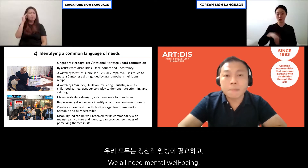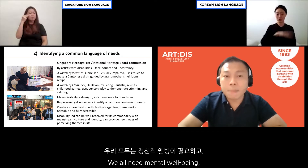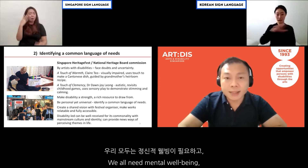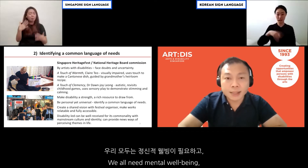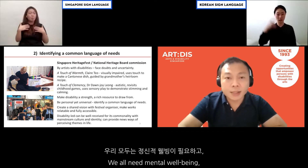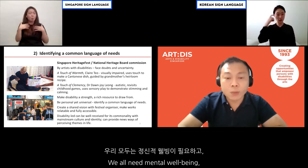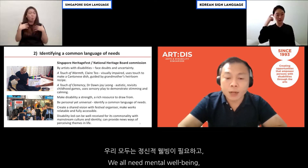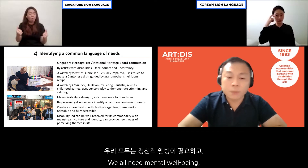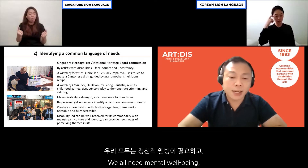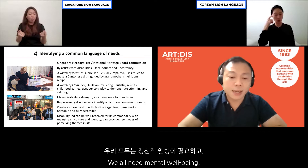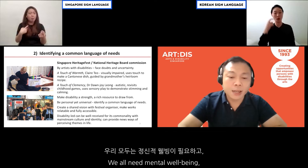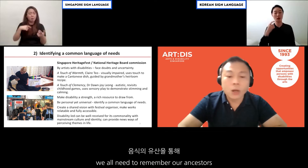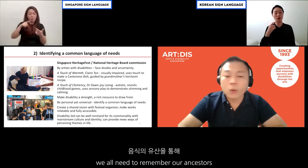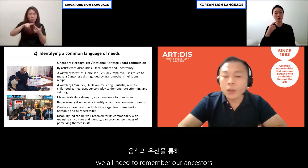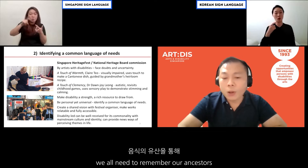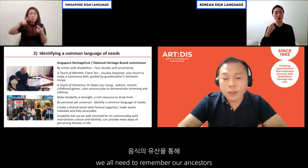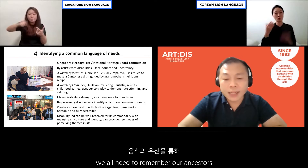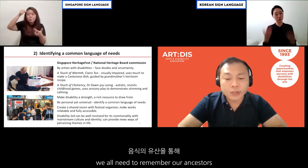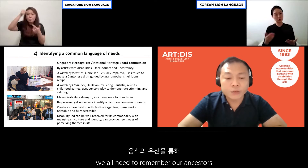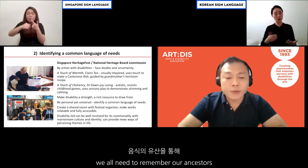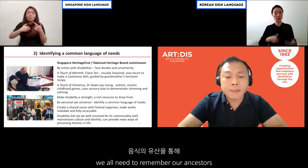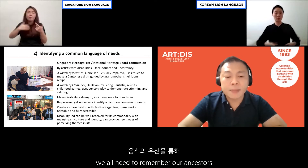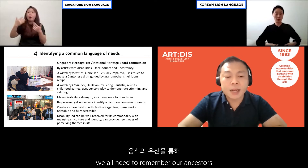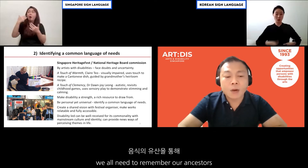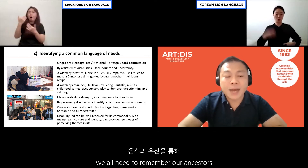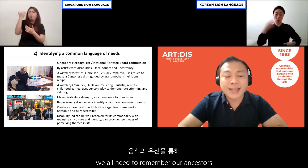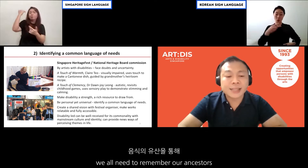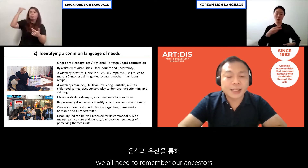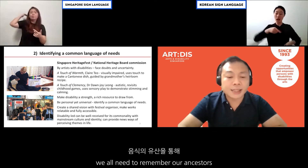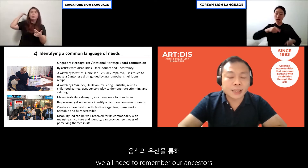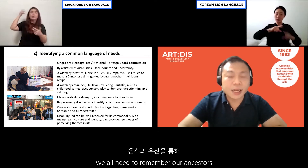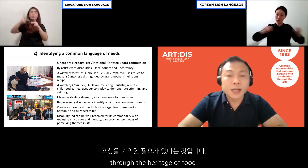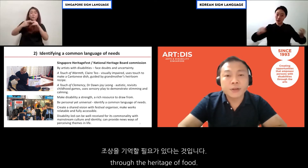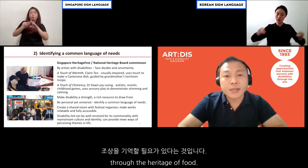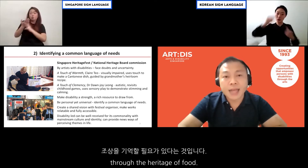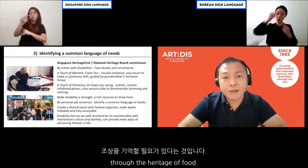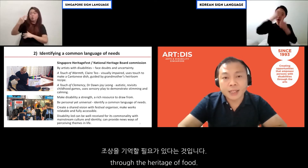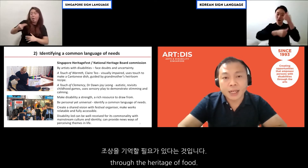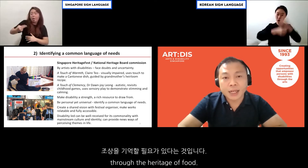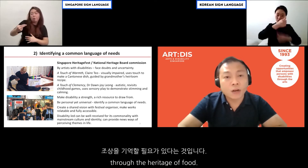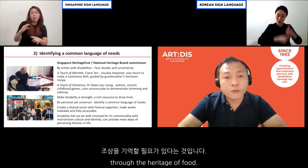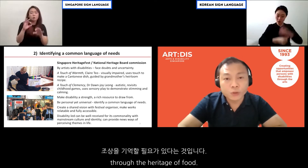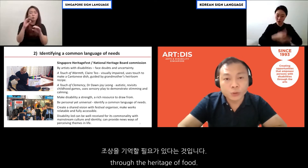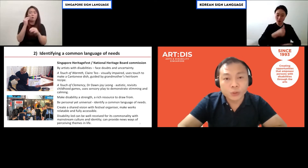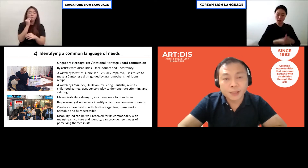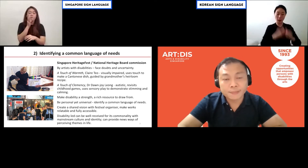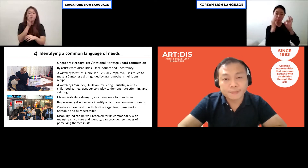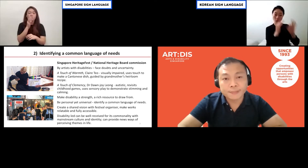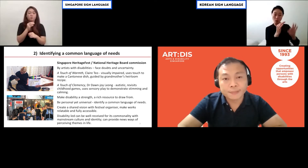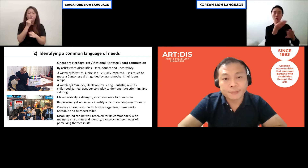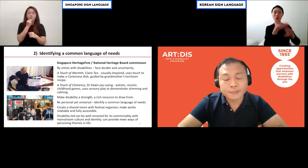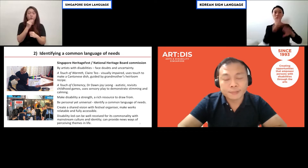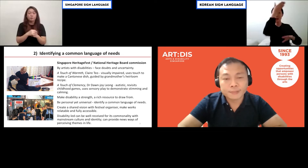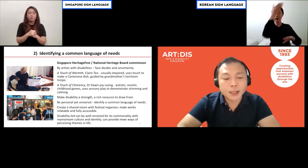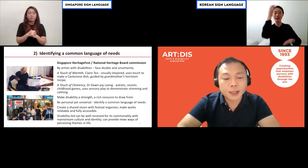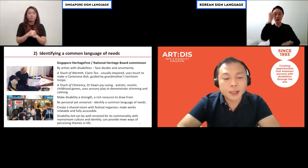need mental well-being. We all need to remember our ancestors through the heritage of food.